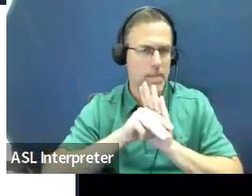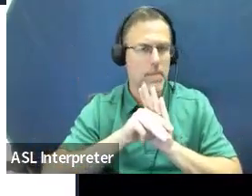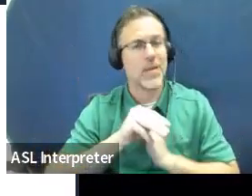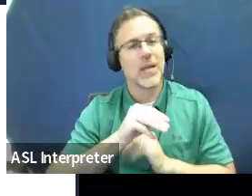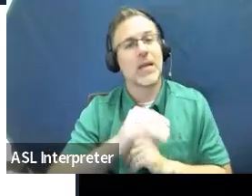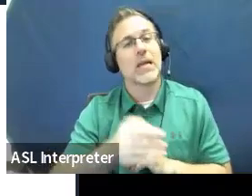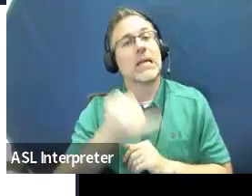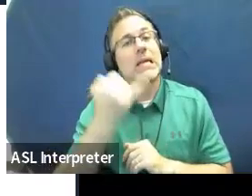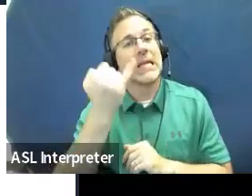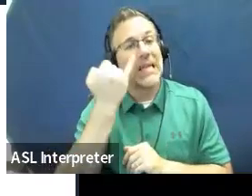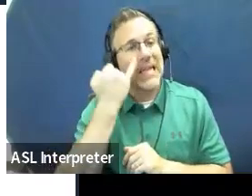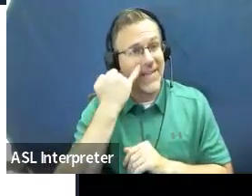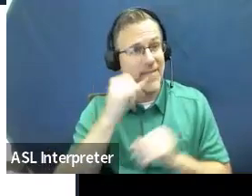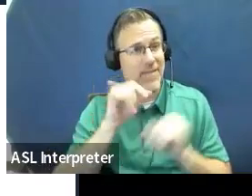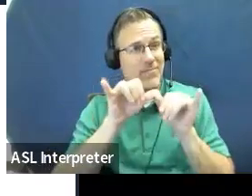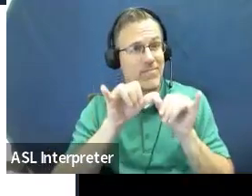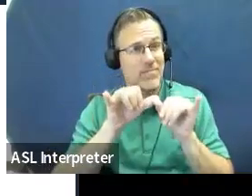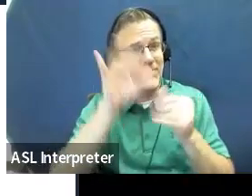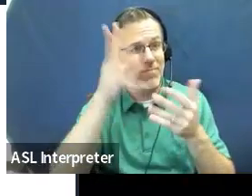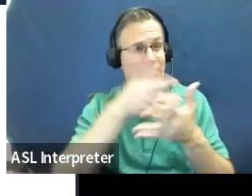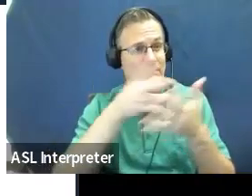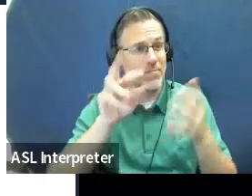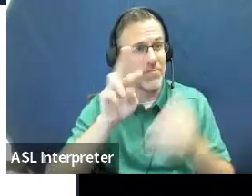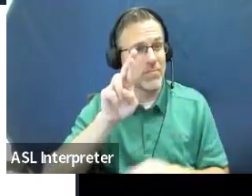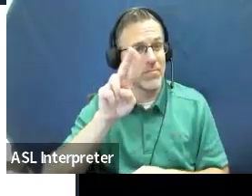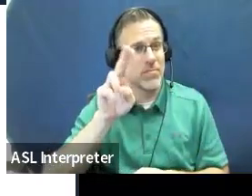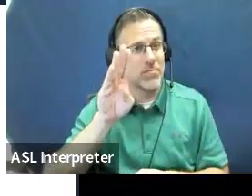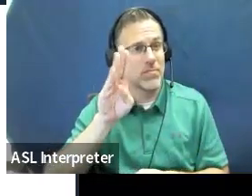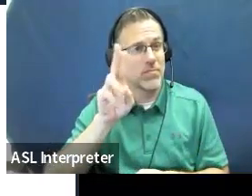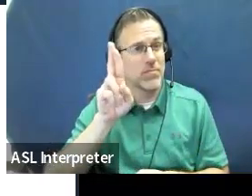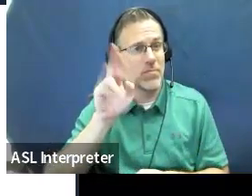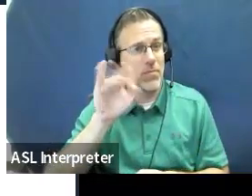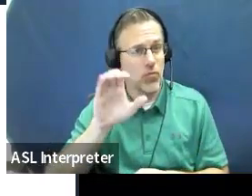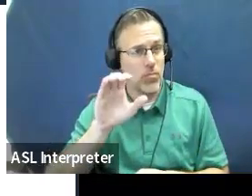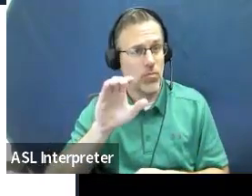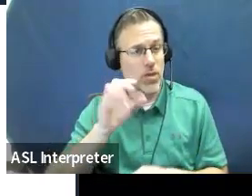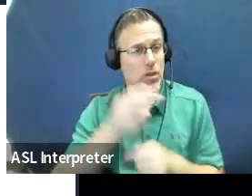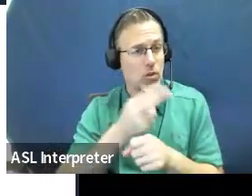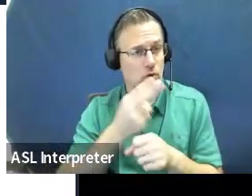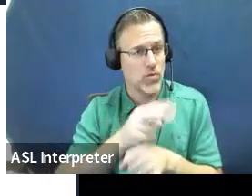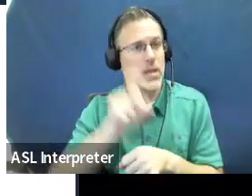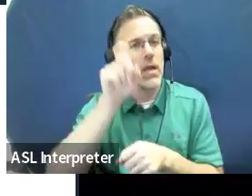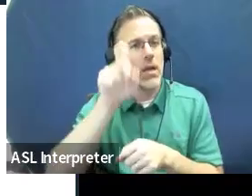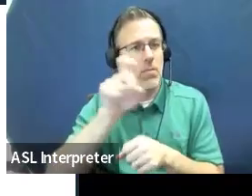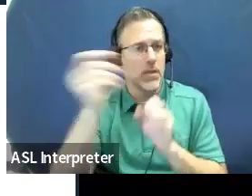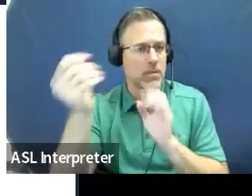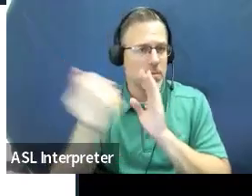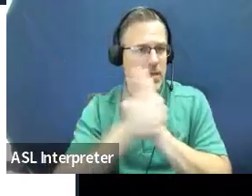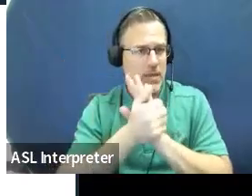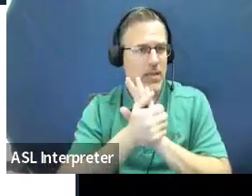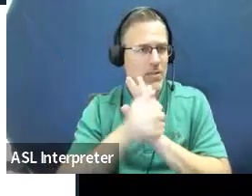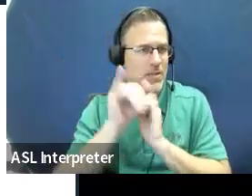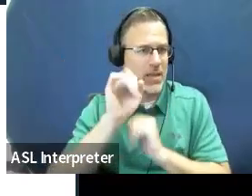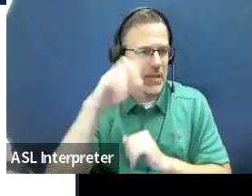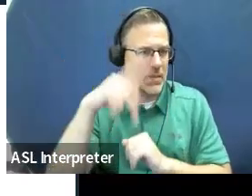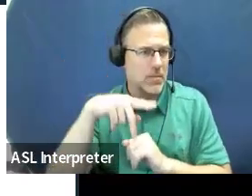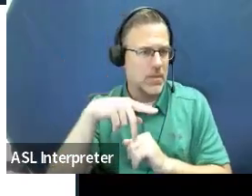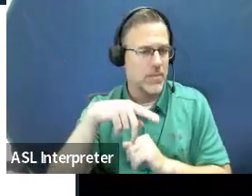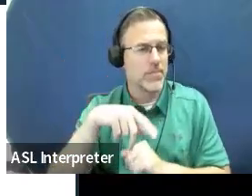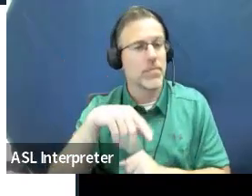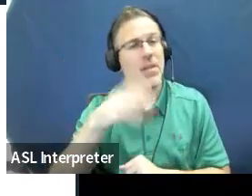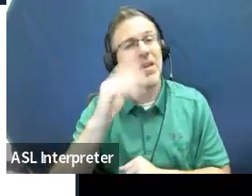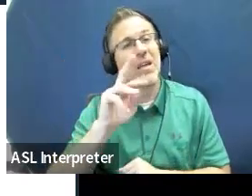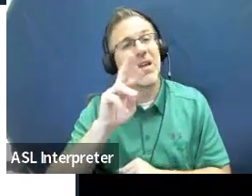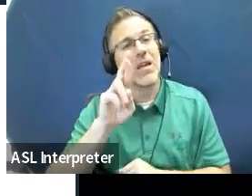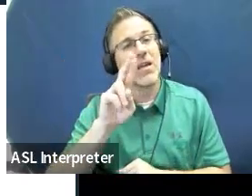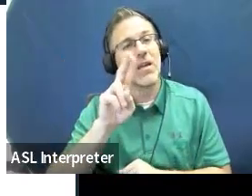a rubric is used as the measurement, it must be attached to the IEP. And this is the big thing with the rubrics,